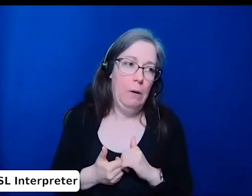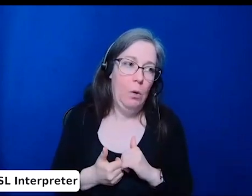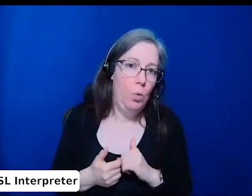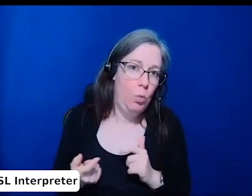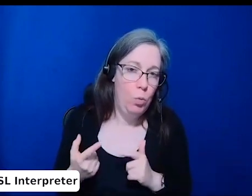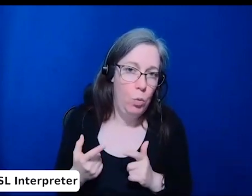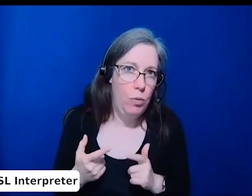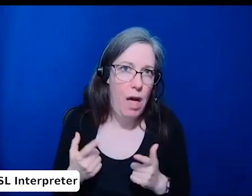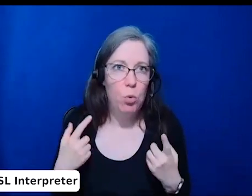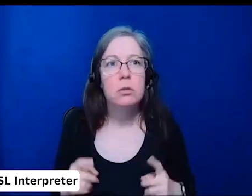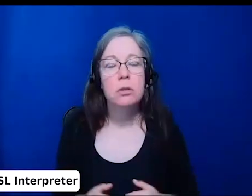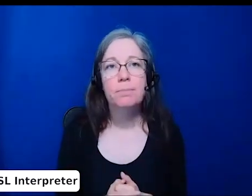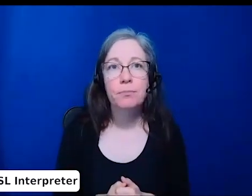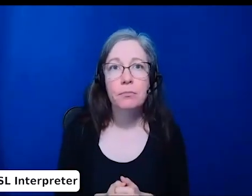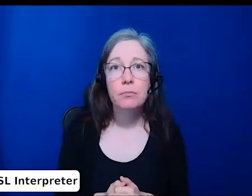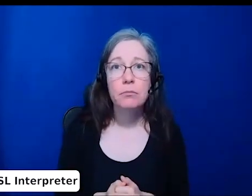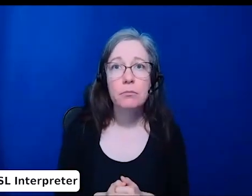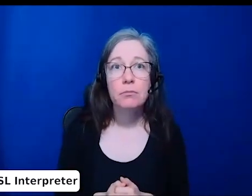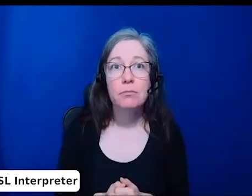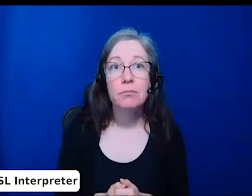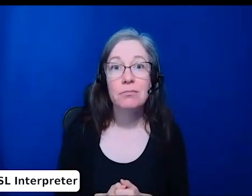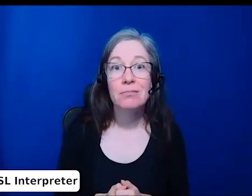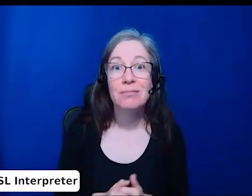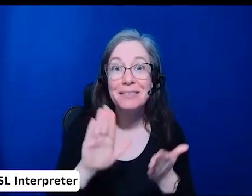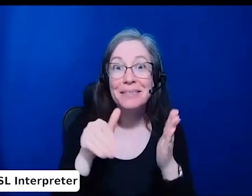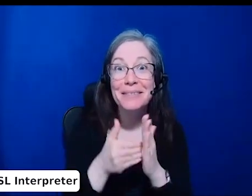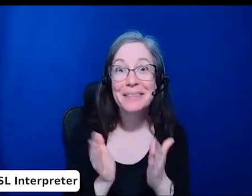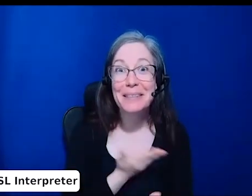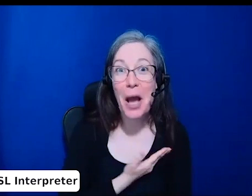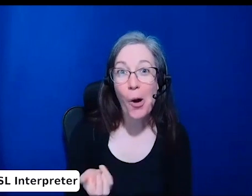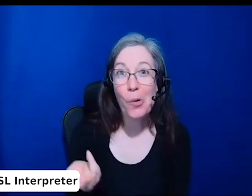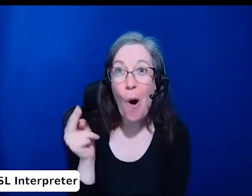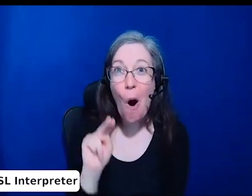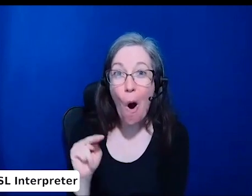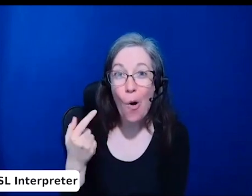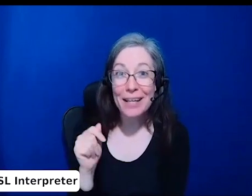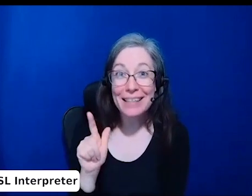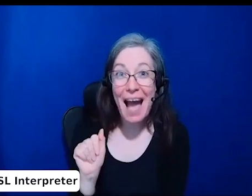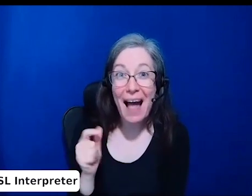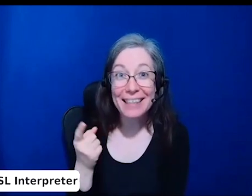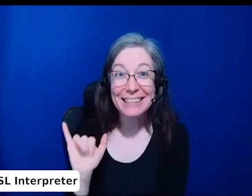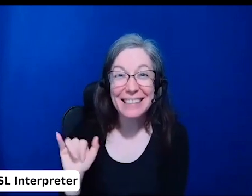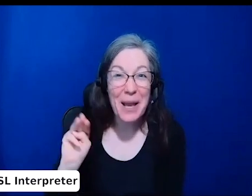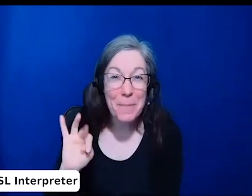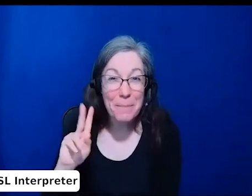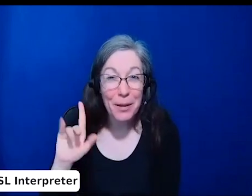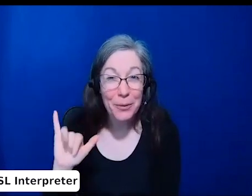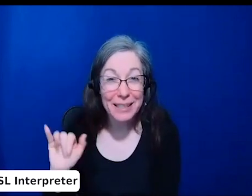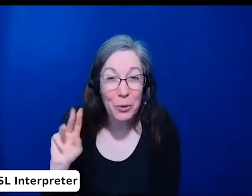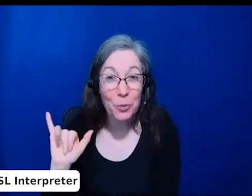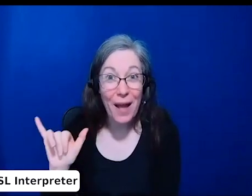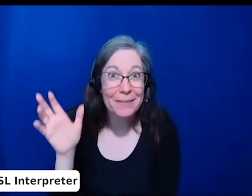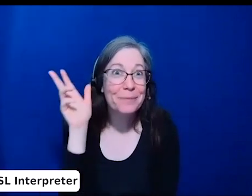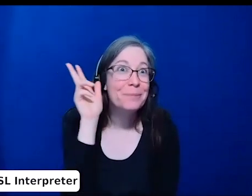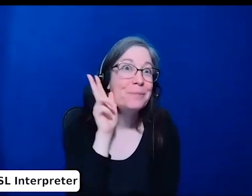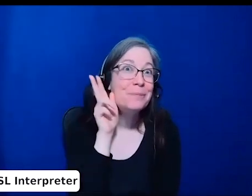working. Explore the center of our very own Milky Way galaxy. The translation begins on the left side